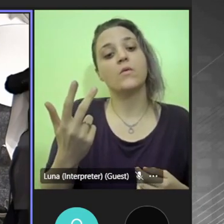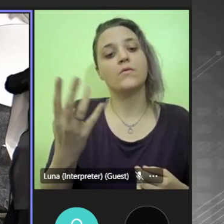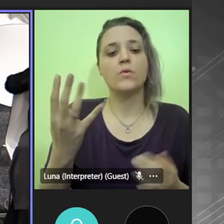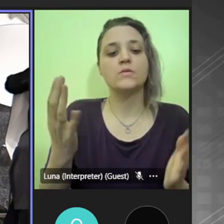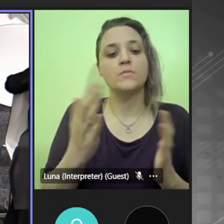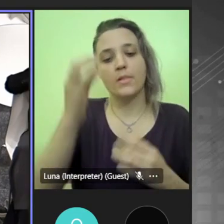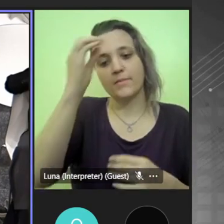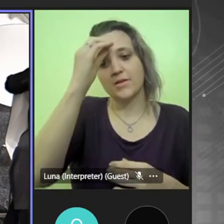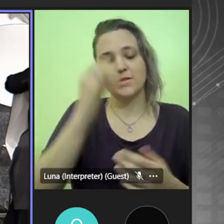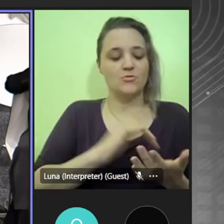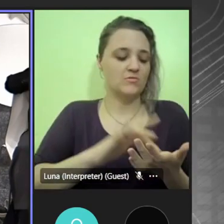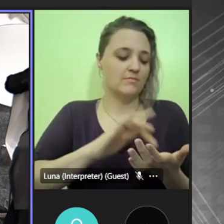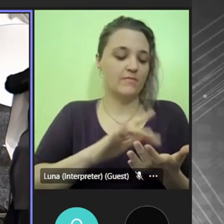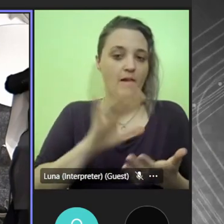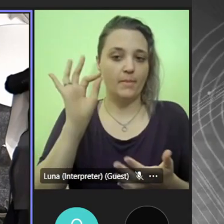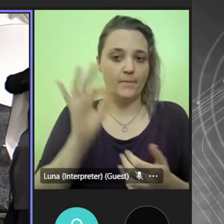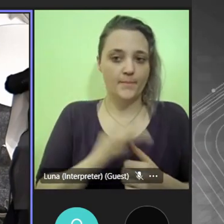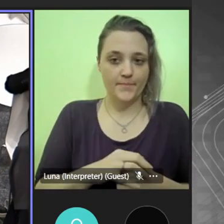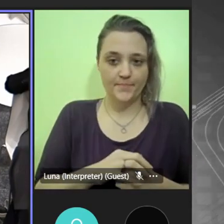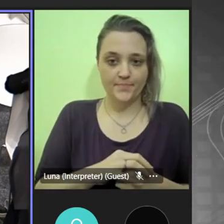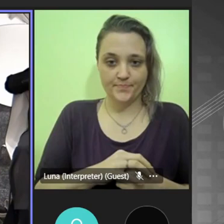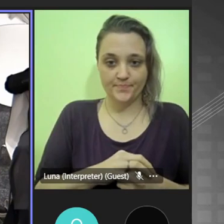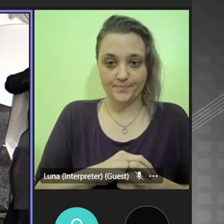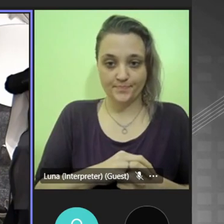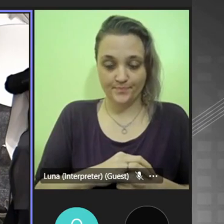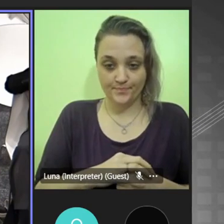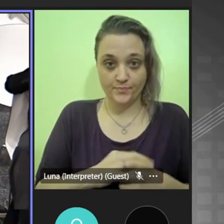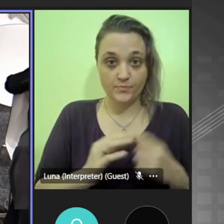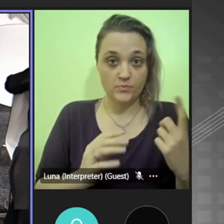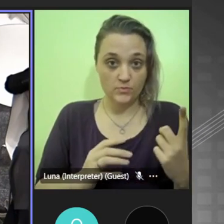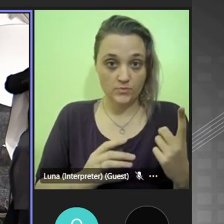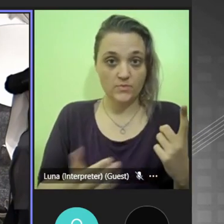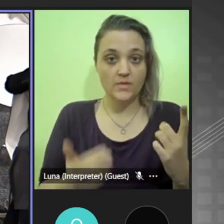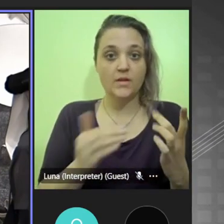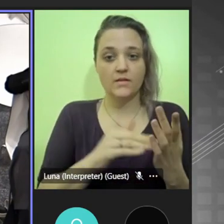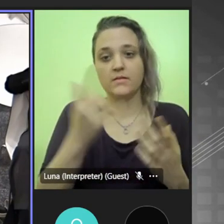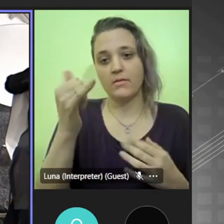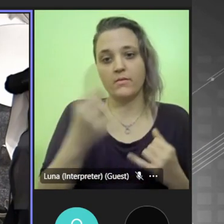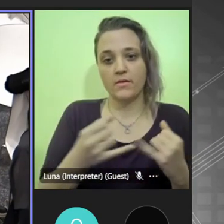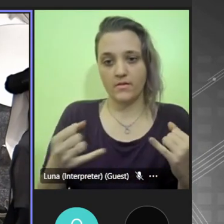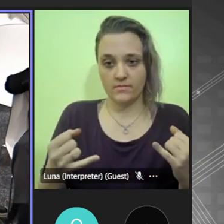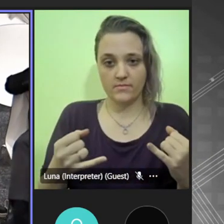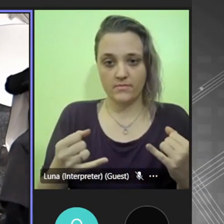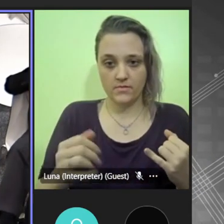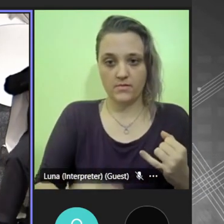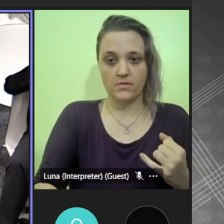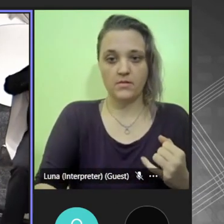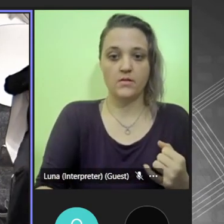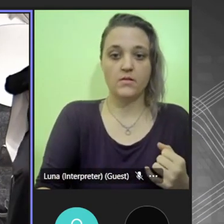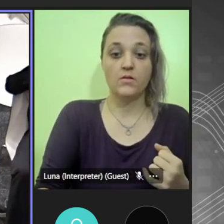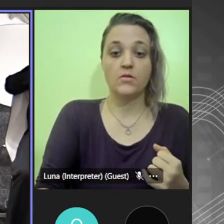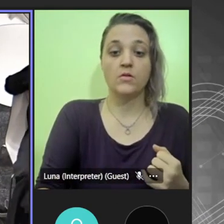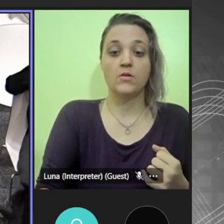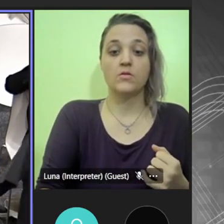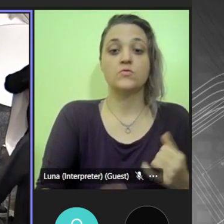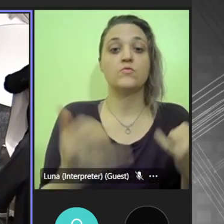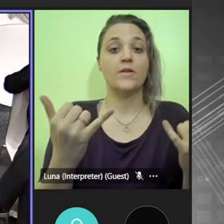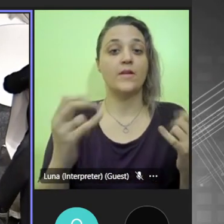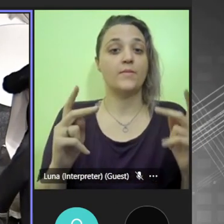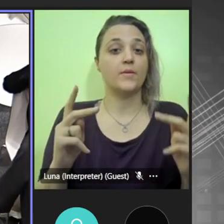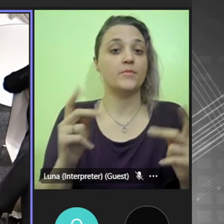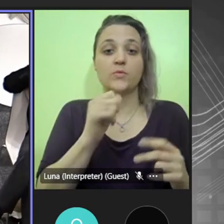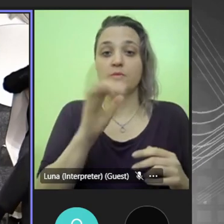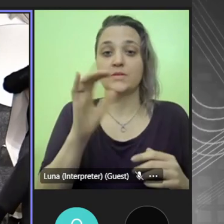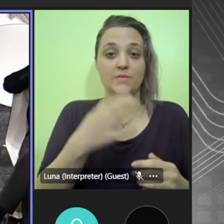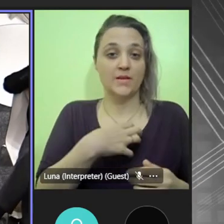have four small opinions. Let me just get to them. One is, again, about the Yellow Line.